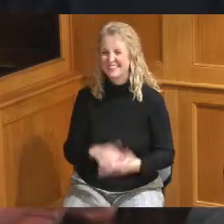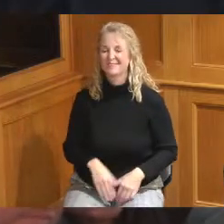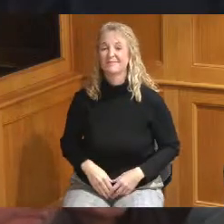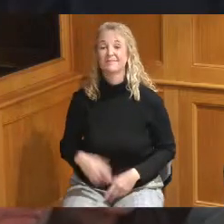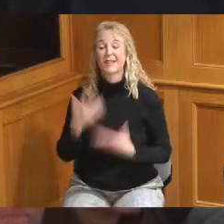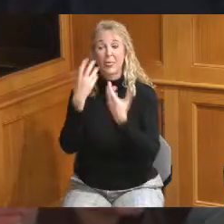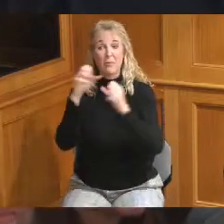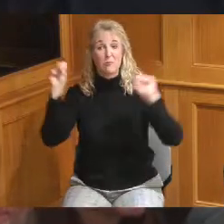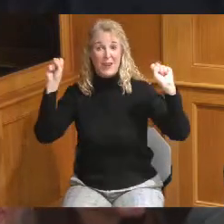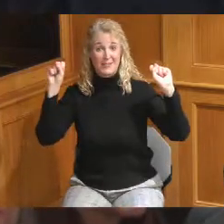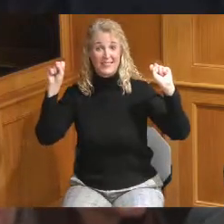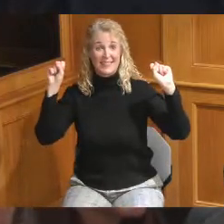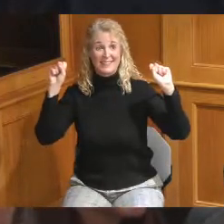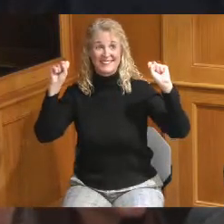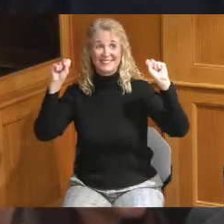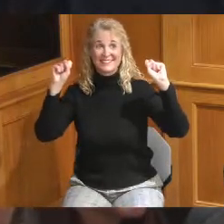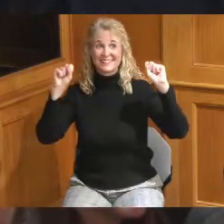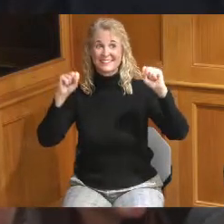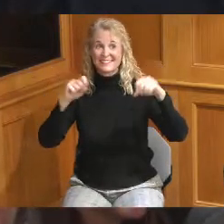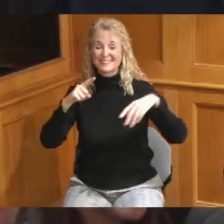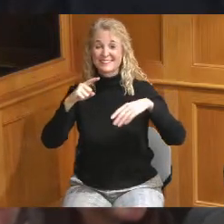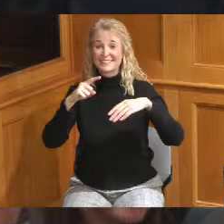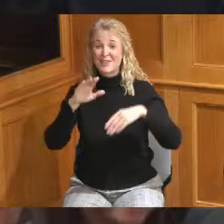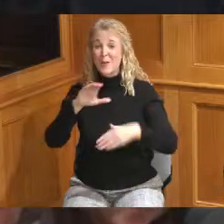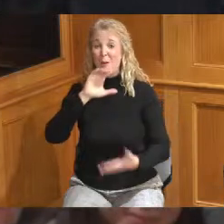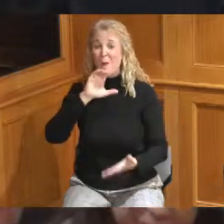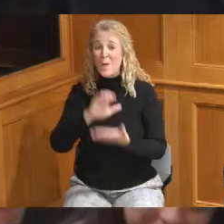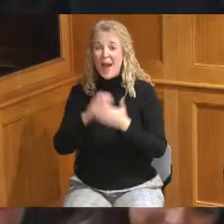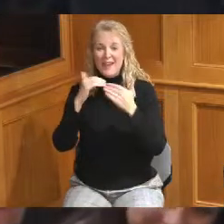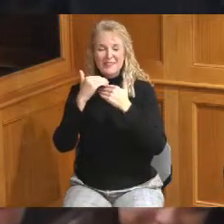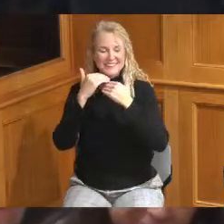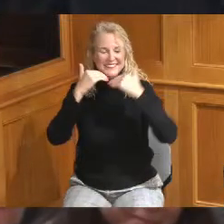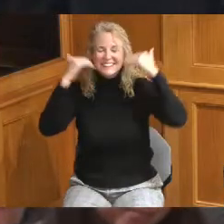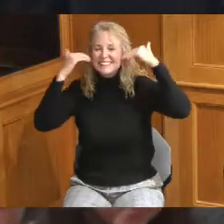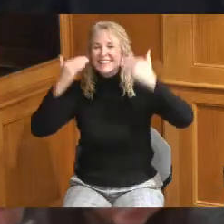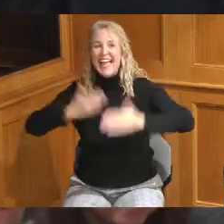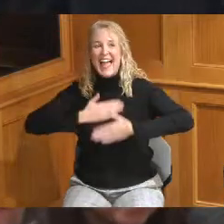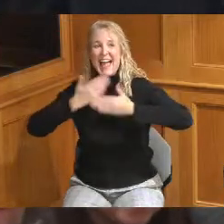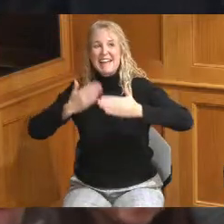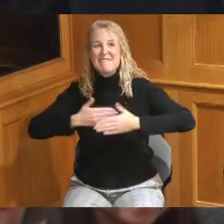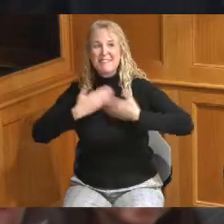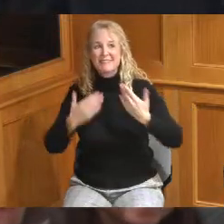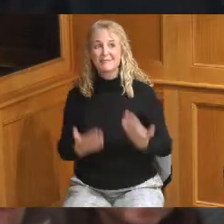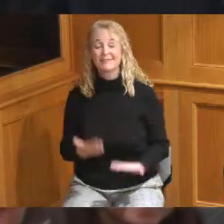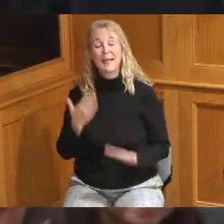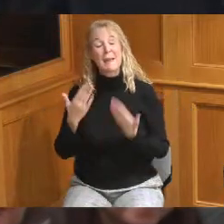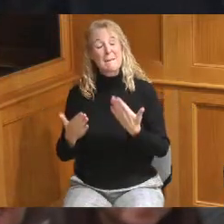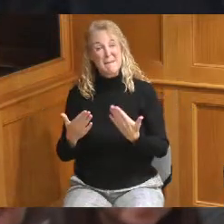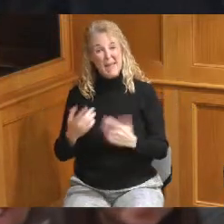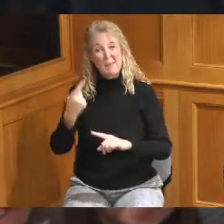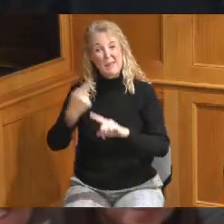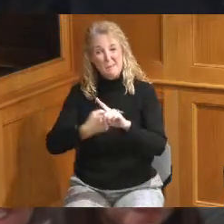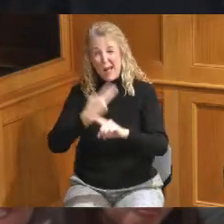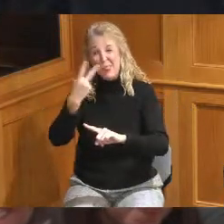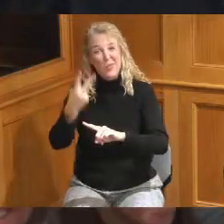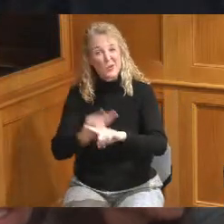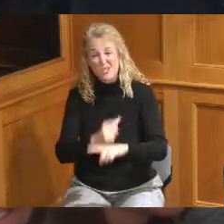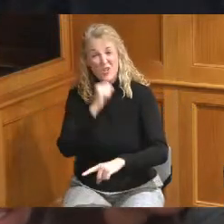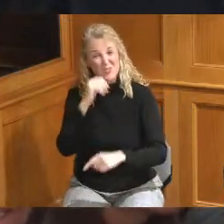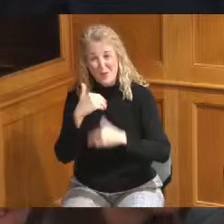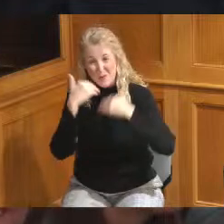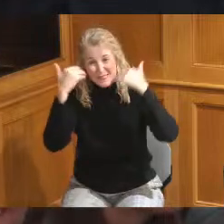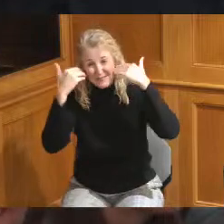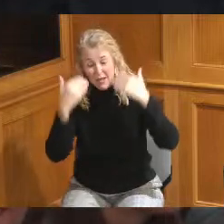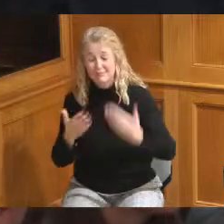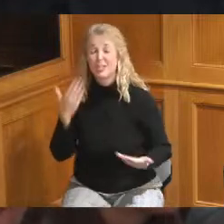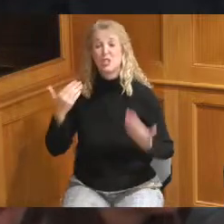you. I think the person that's smiling the hardest is your wife on retirement. Maybe in another month or She's got other assignments for